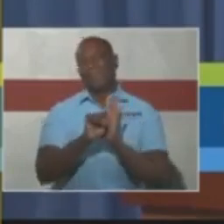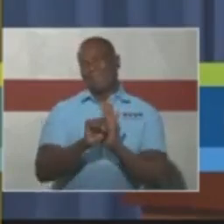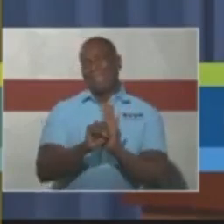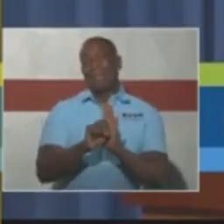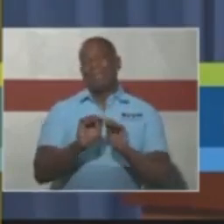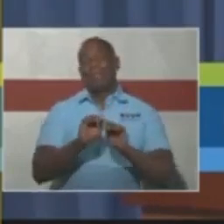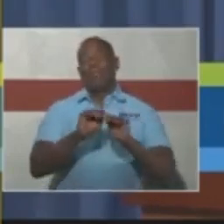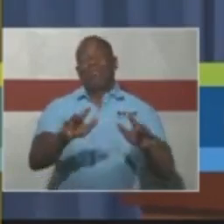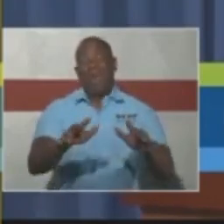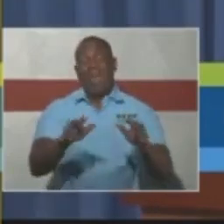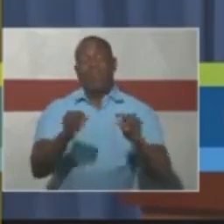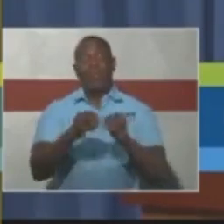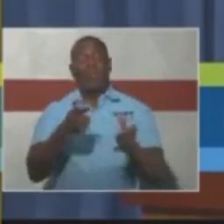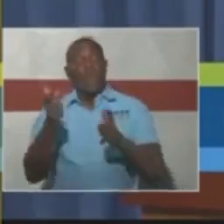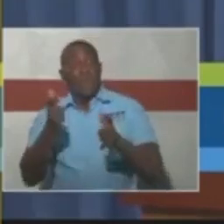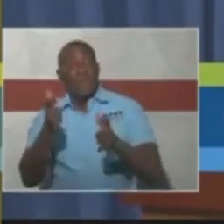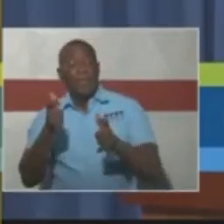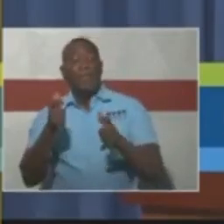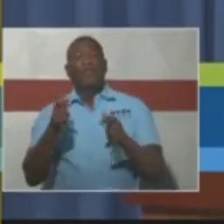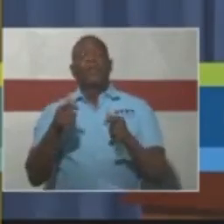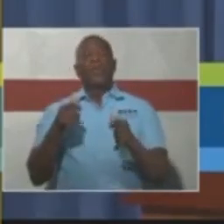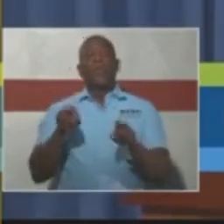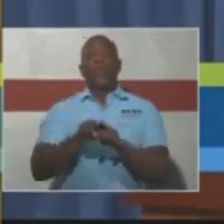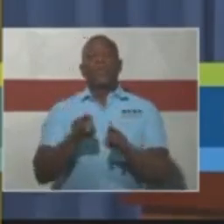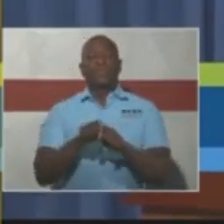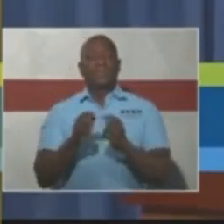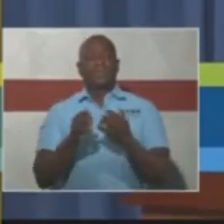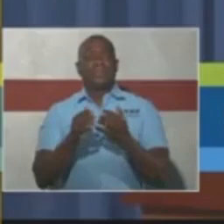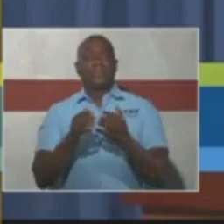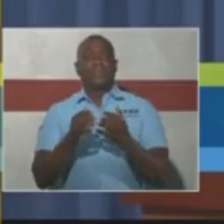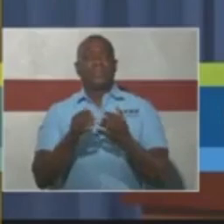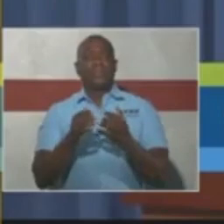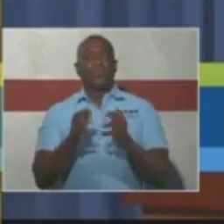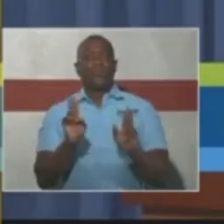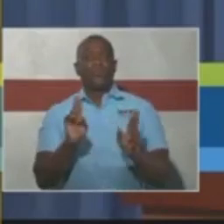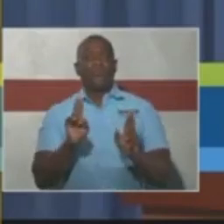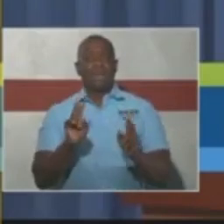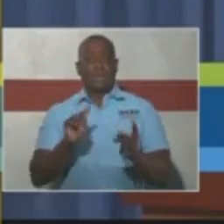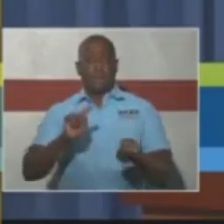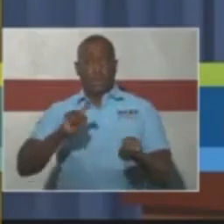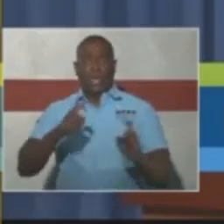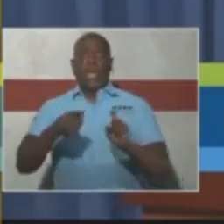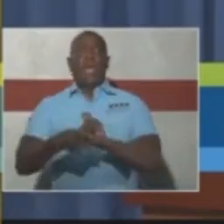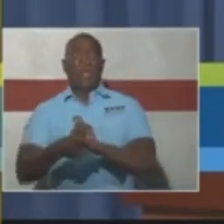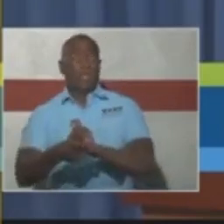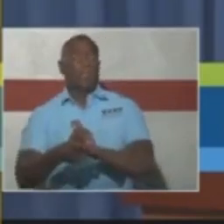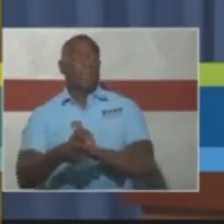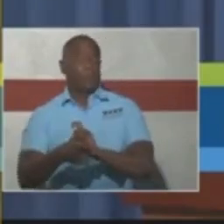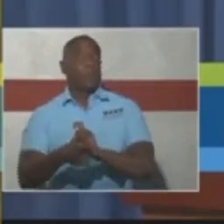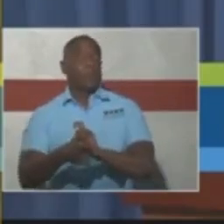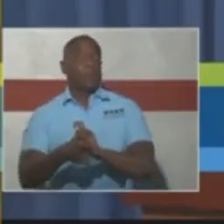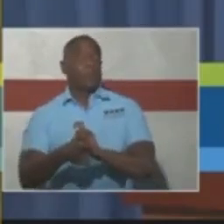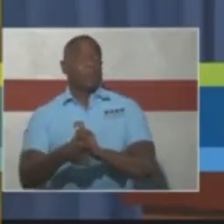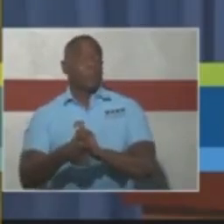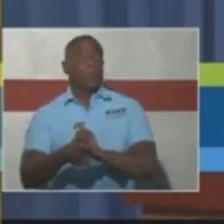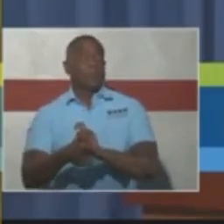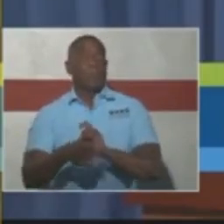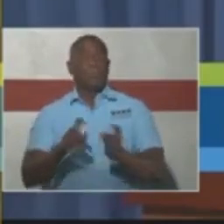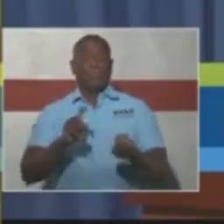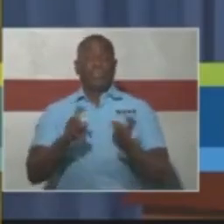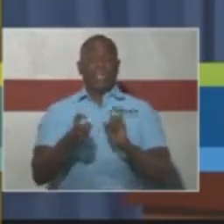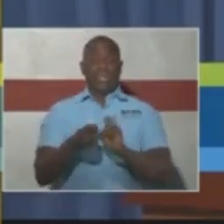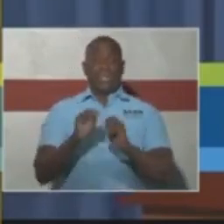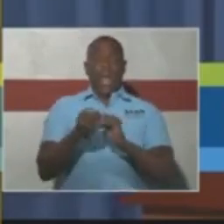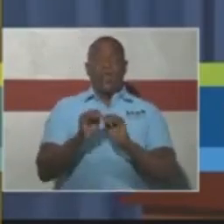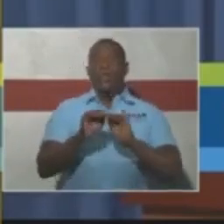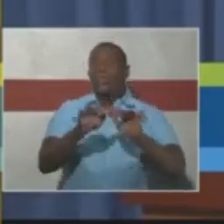more quickly, and they have mutations that are either known to or suspected to confer changes in their epidemiology and